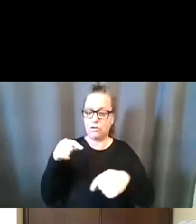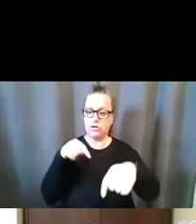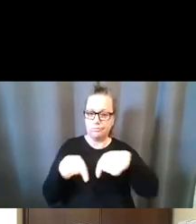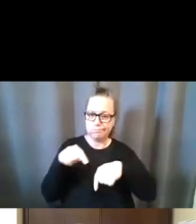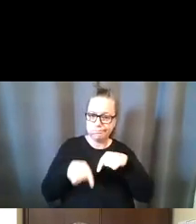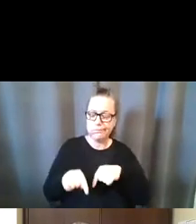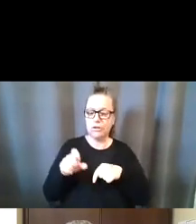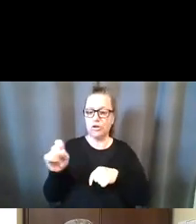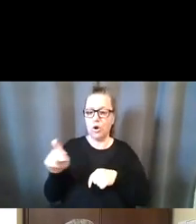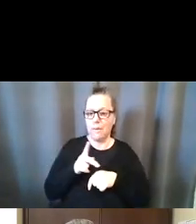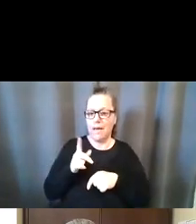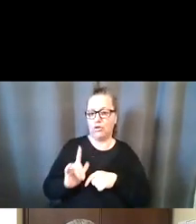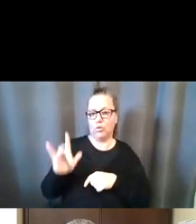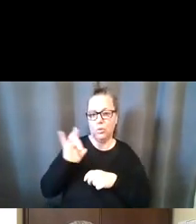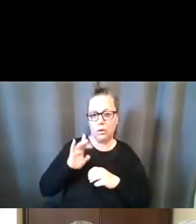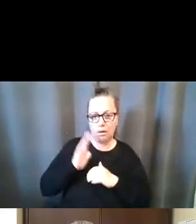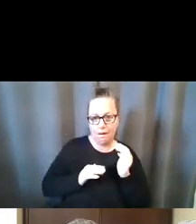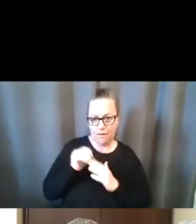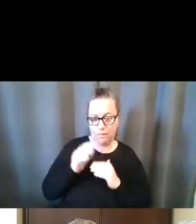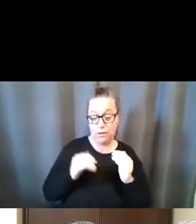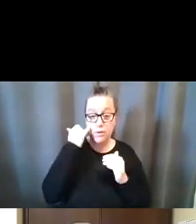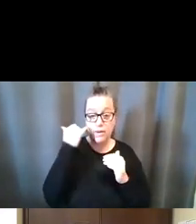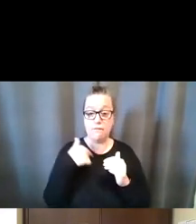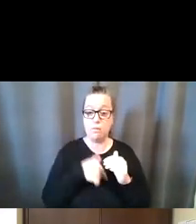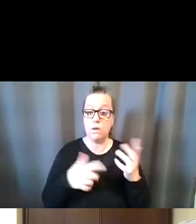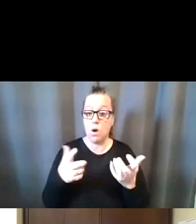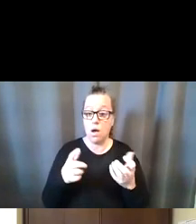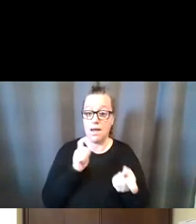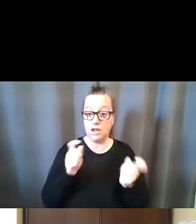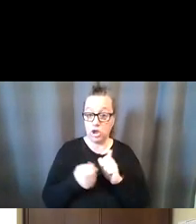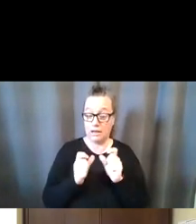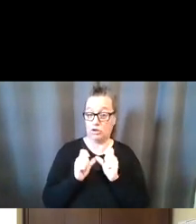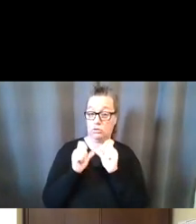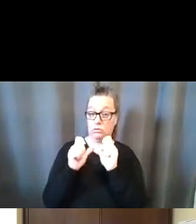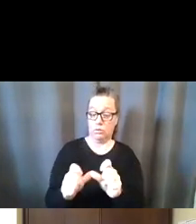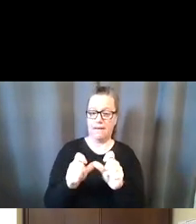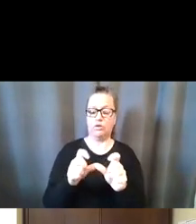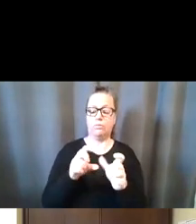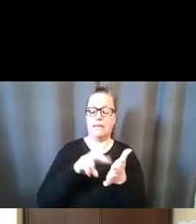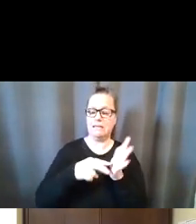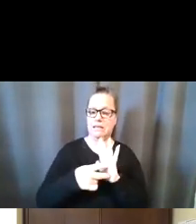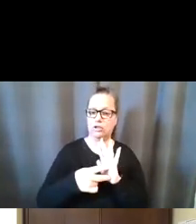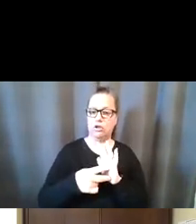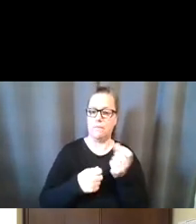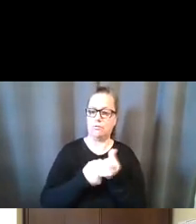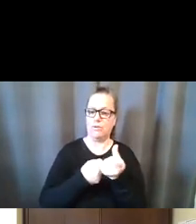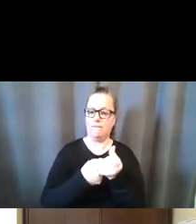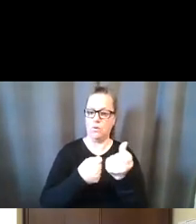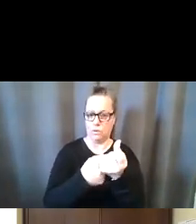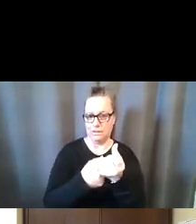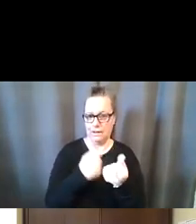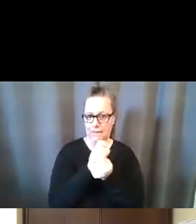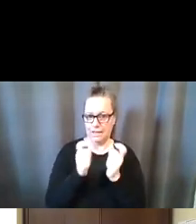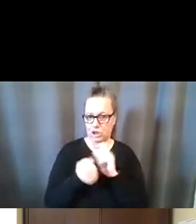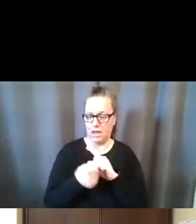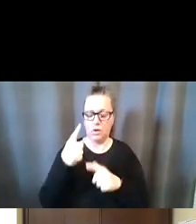was known and what was comfortable. So if we want a change to stick, we need to be intentional about how to reinforce that change. What are we